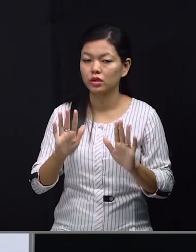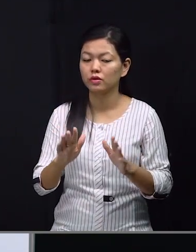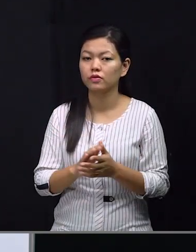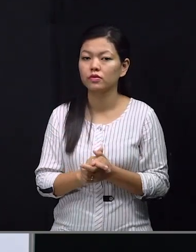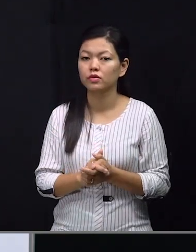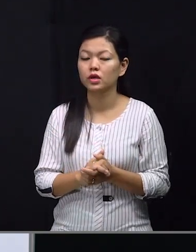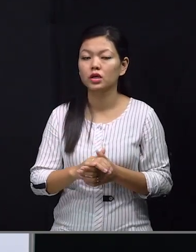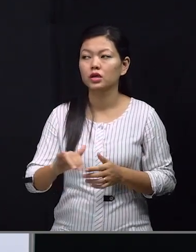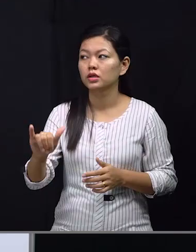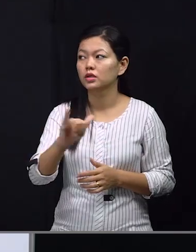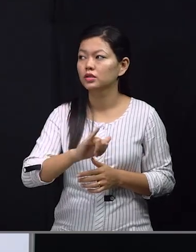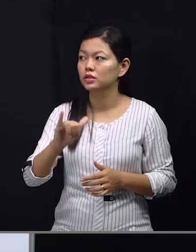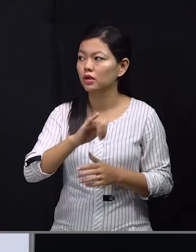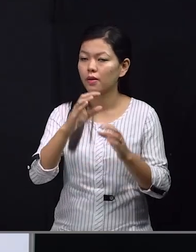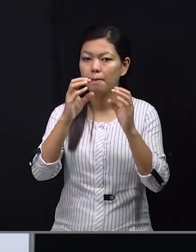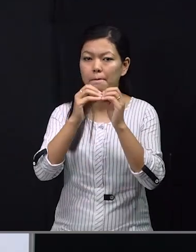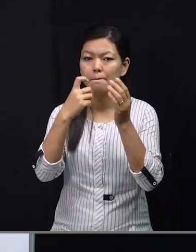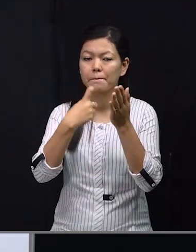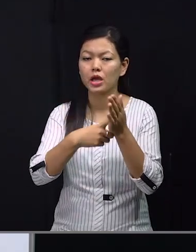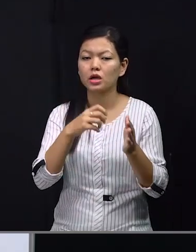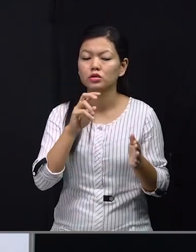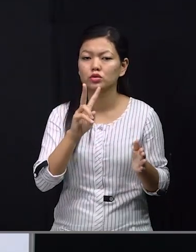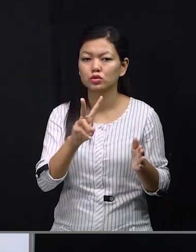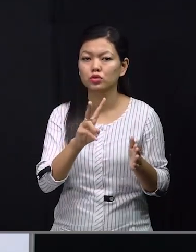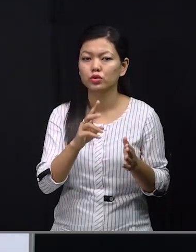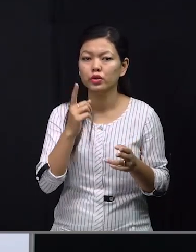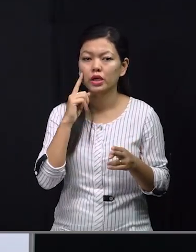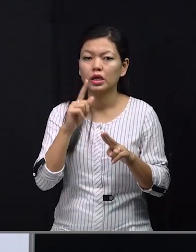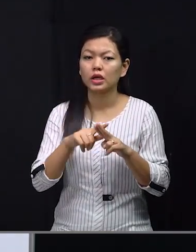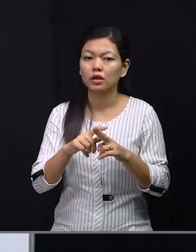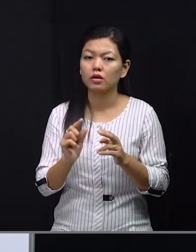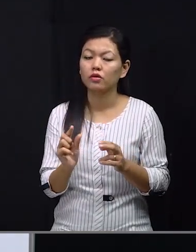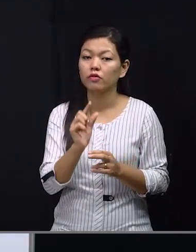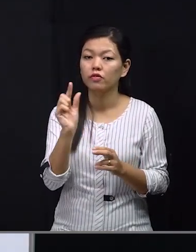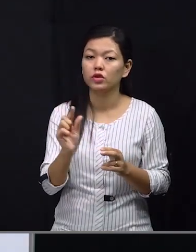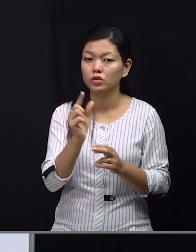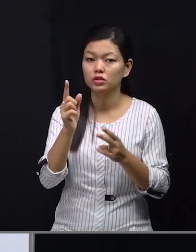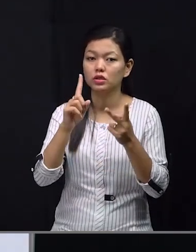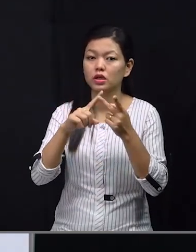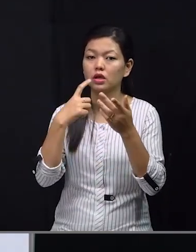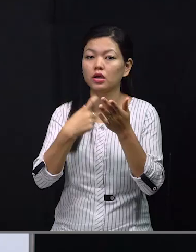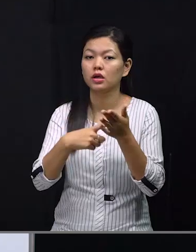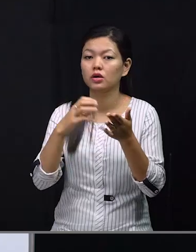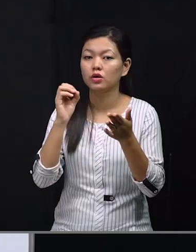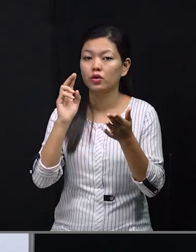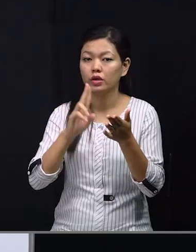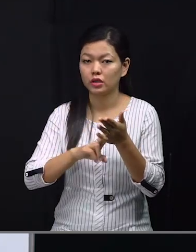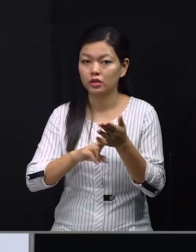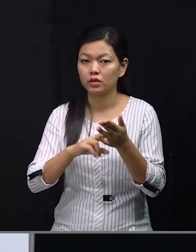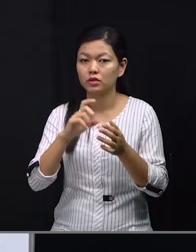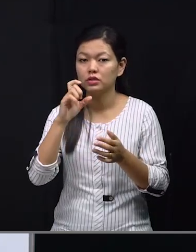if we treat bromine with toluene in the presence of this iron chloride, then we get a mixture